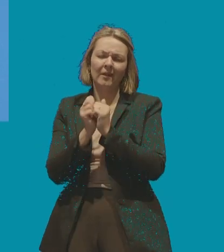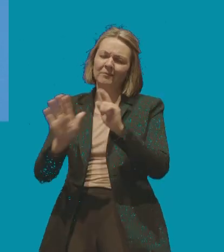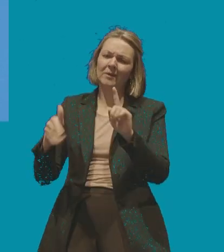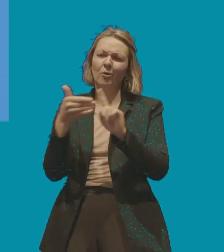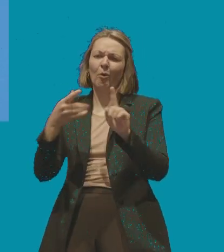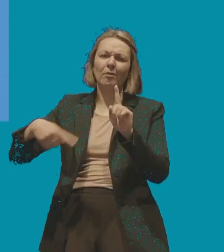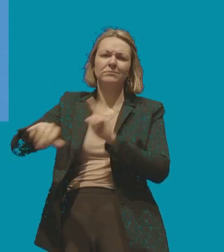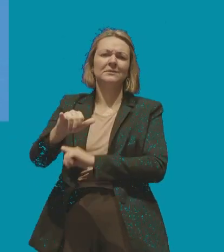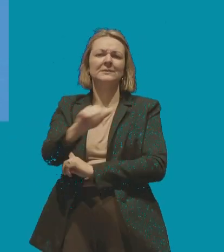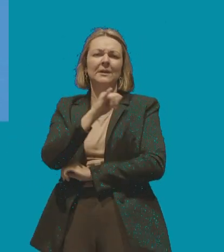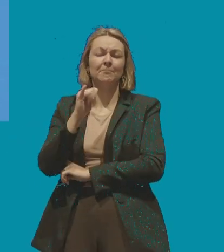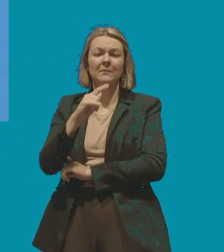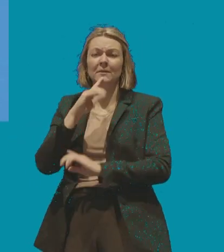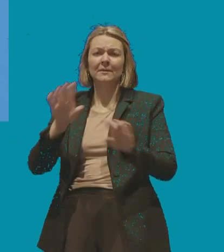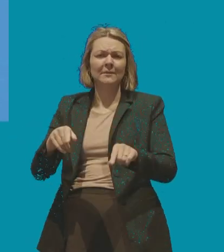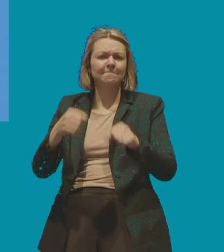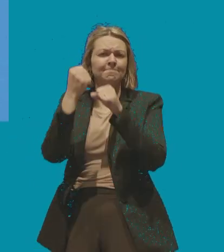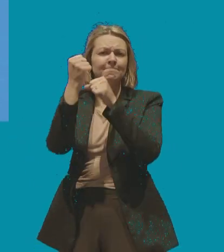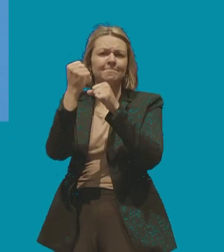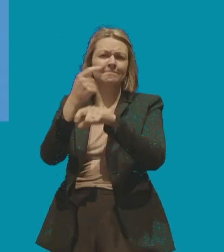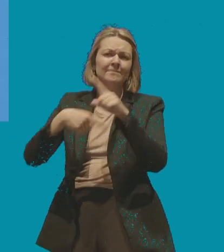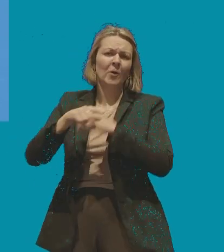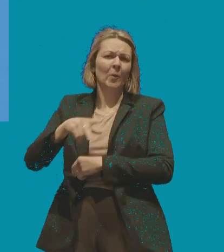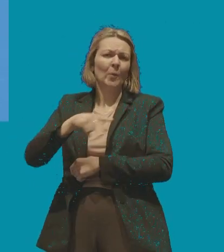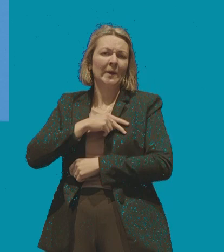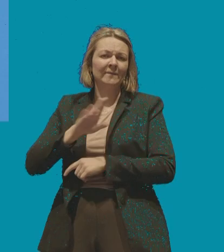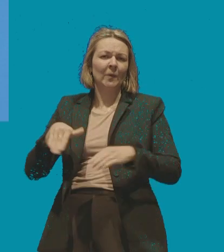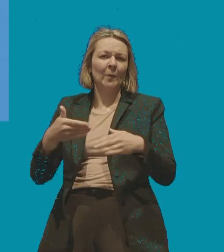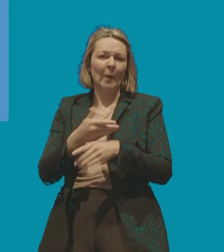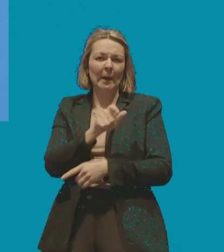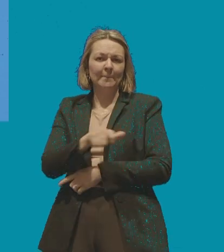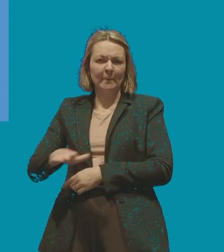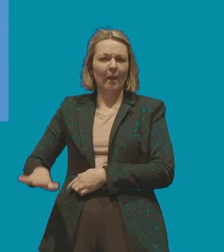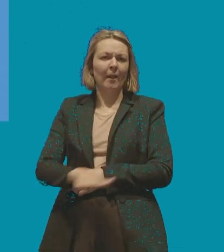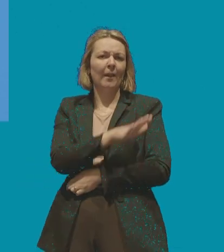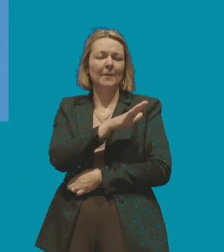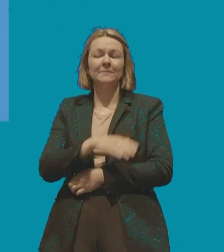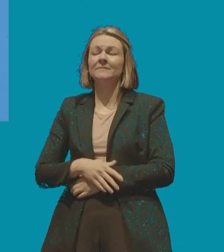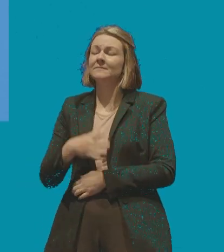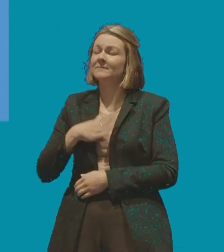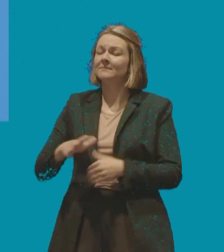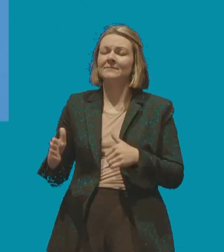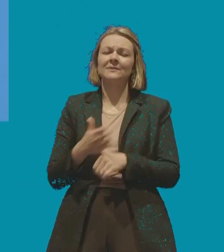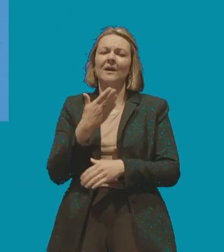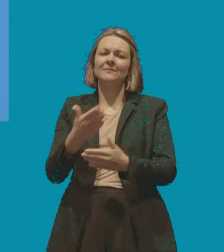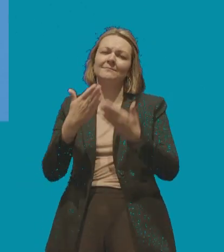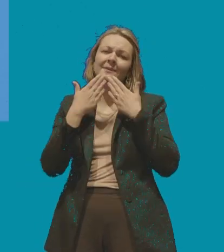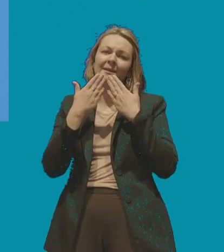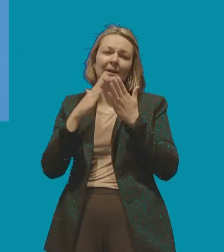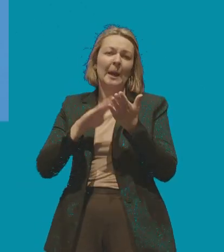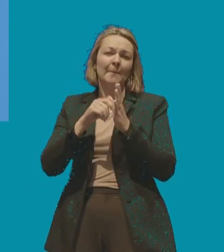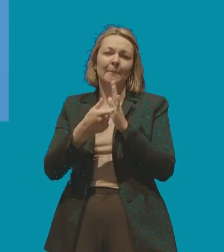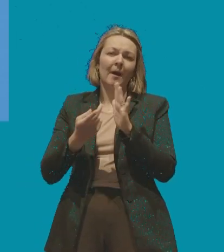to fight and to win for working people. I want to start by saying a few words of thanks to Martin, your